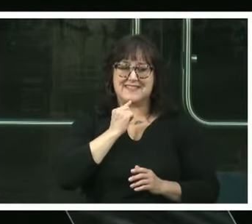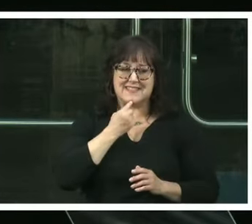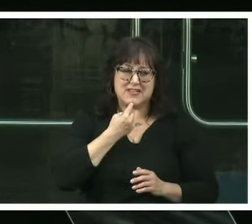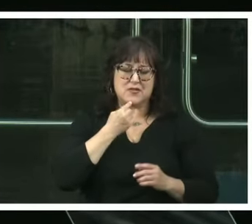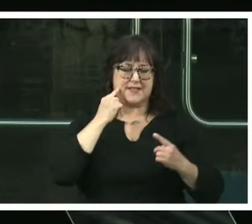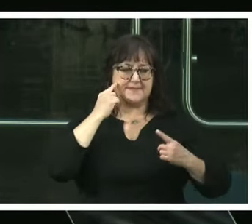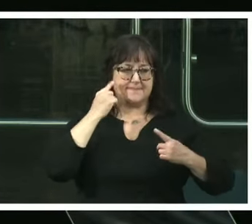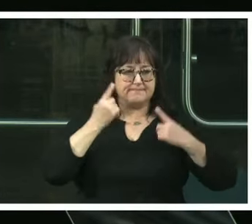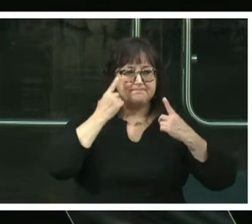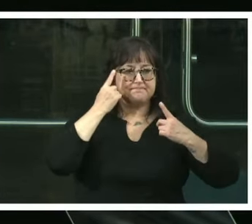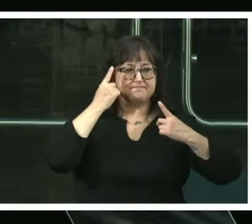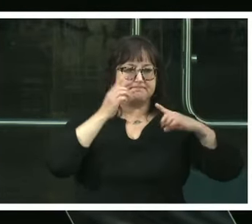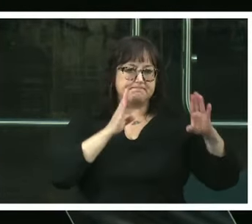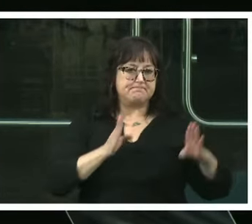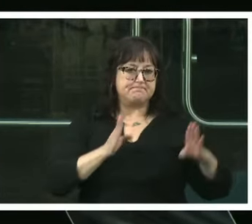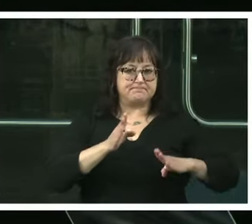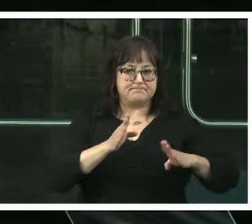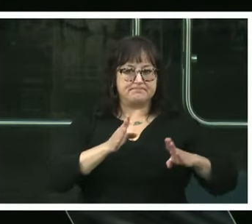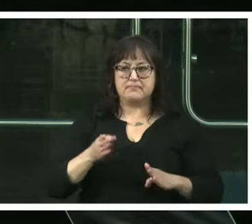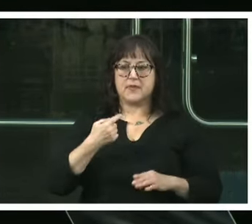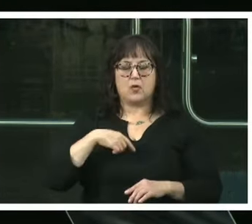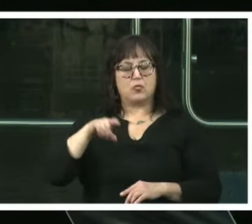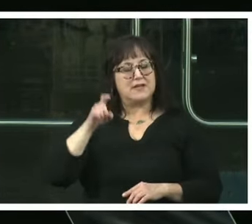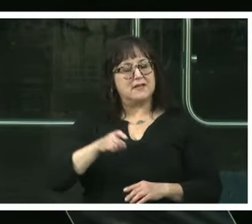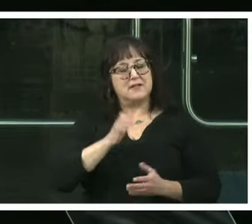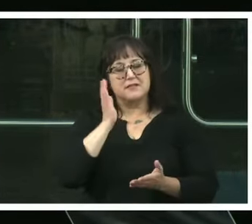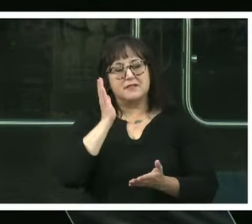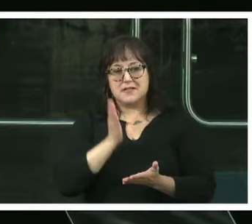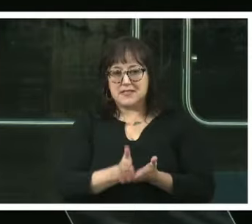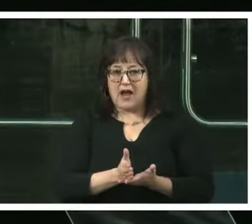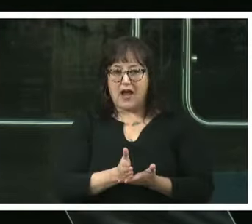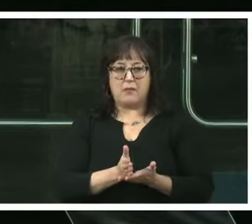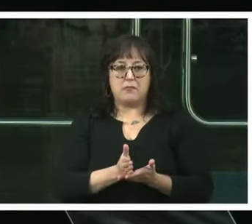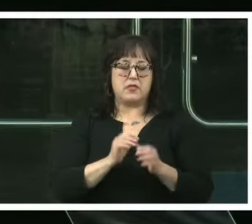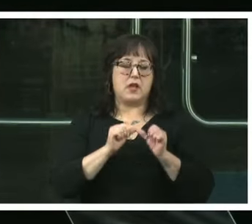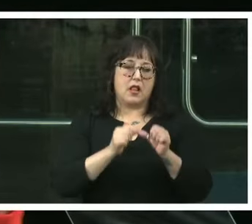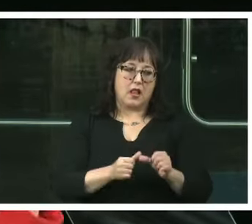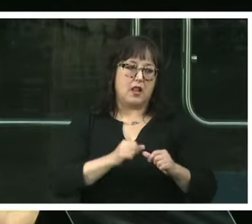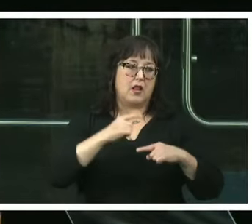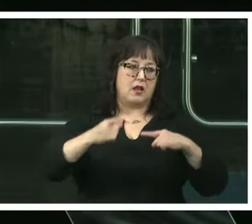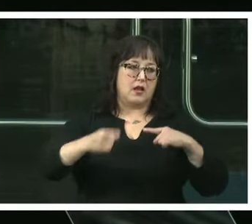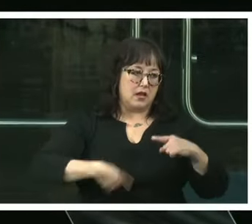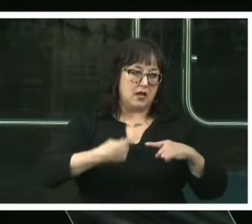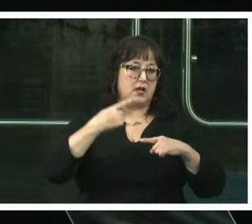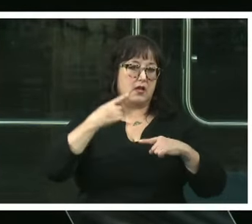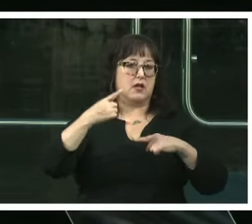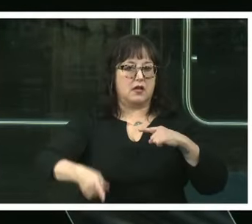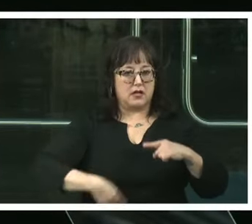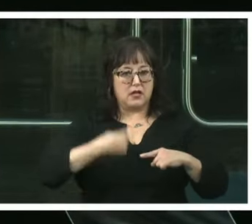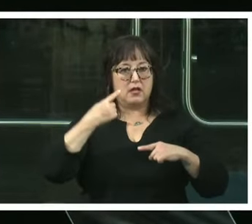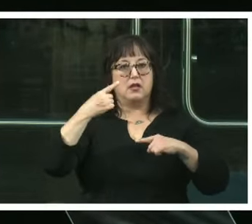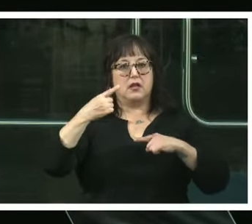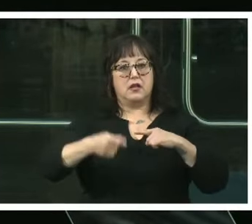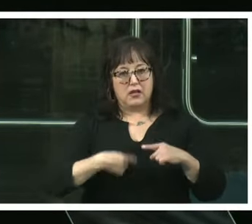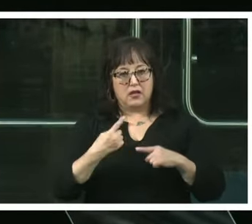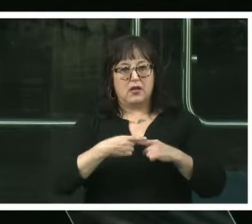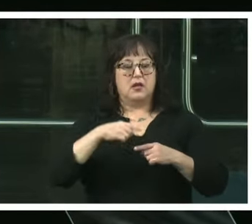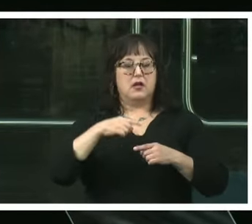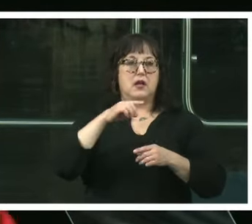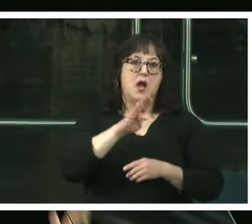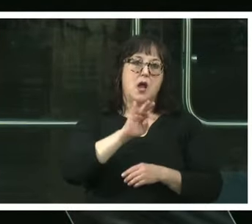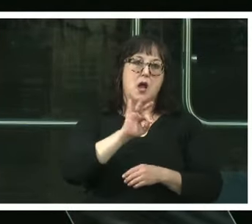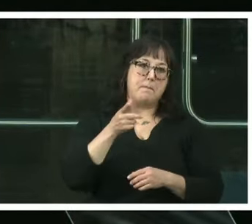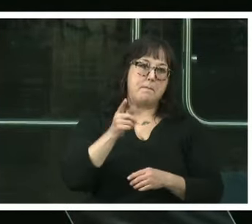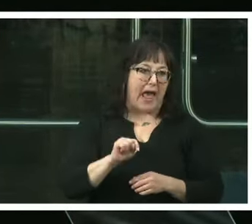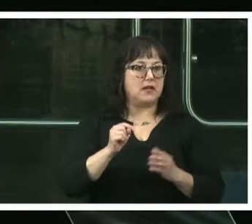thought and planning, and we have to stop the endless cycle of one-off ballot measures around